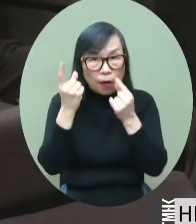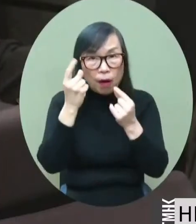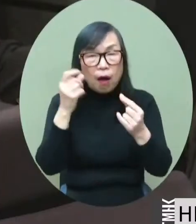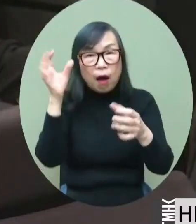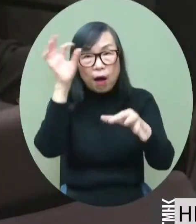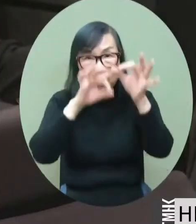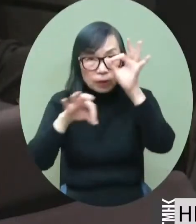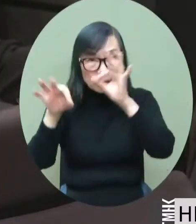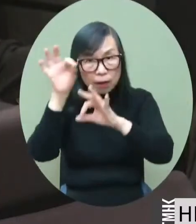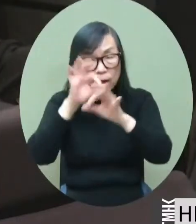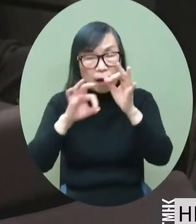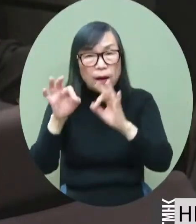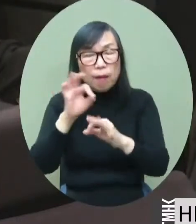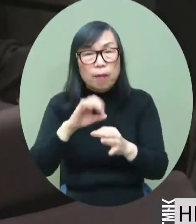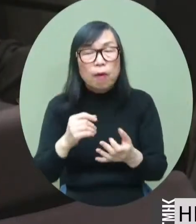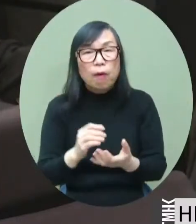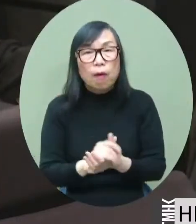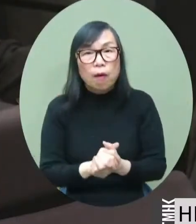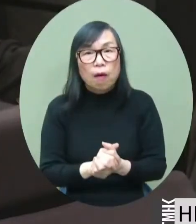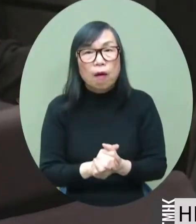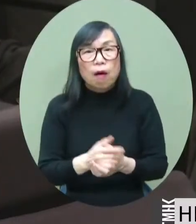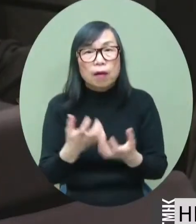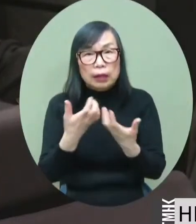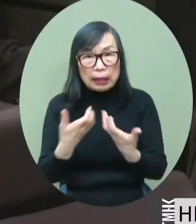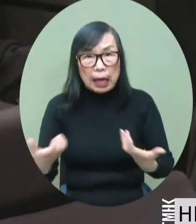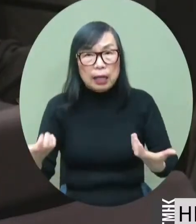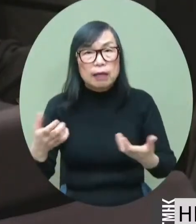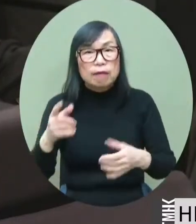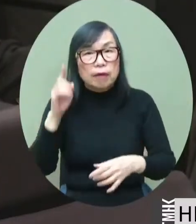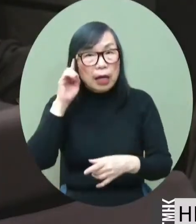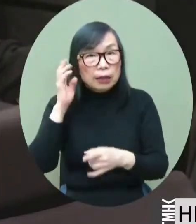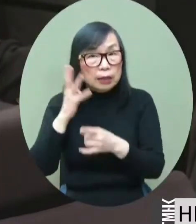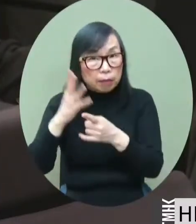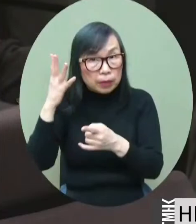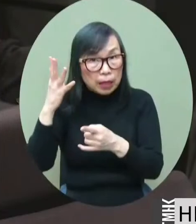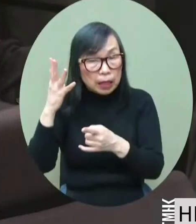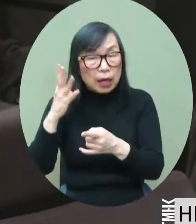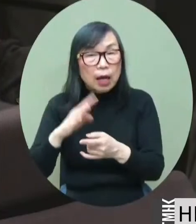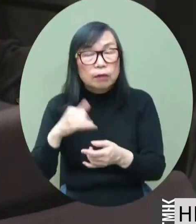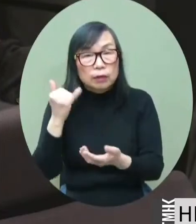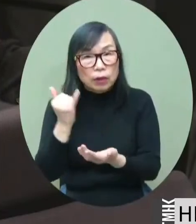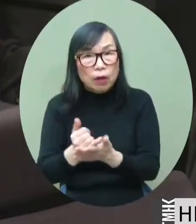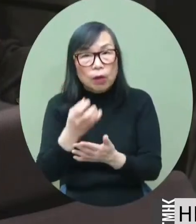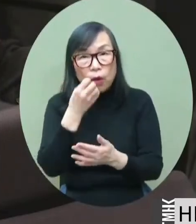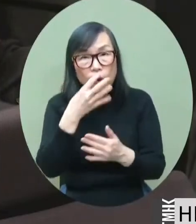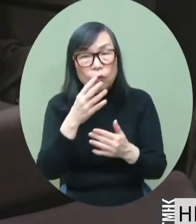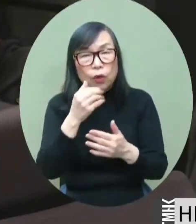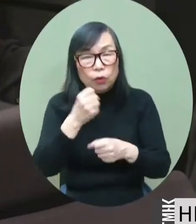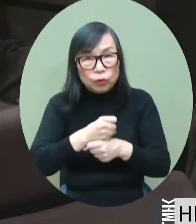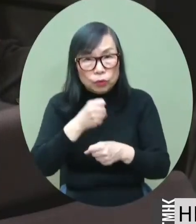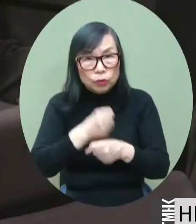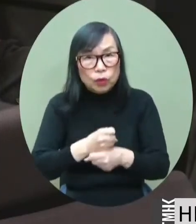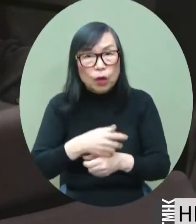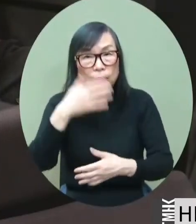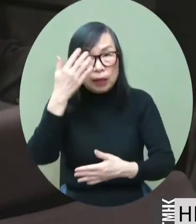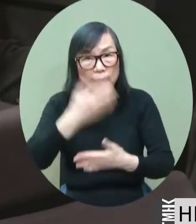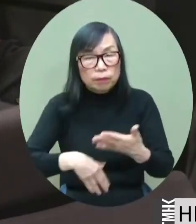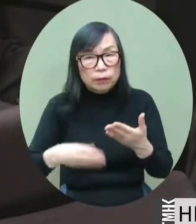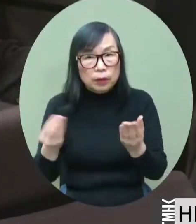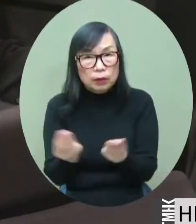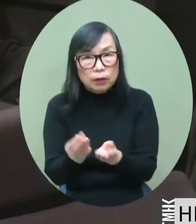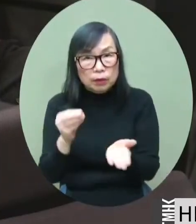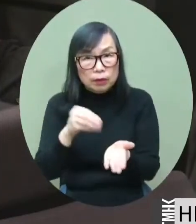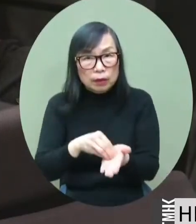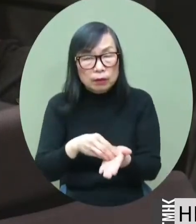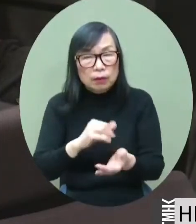on return to Hong Kong can follow the practice of Singapore. They should be put under quarantine for